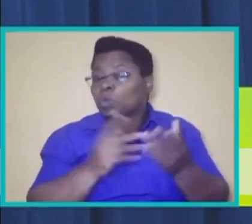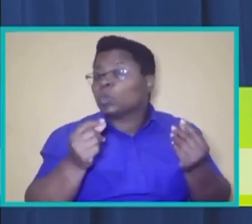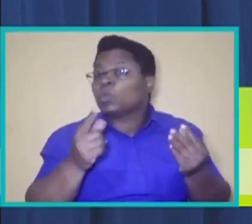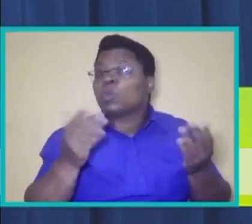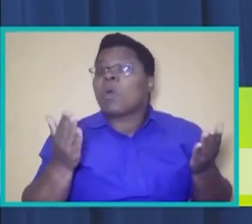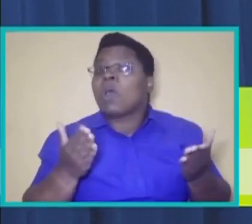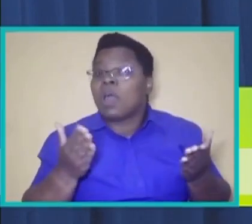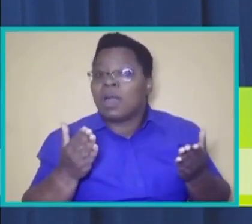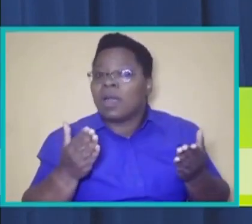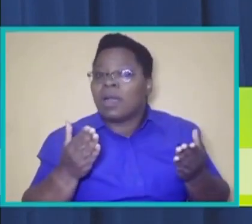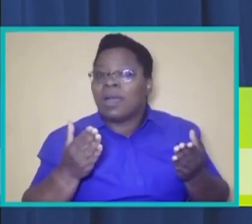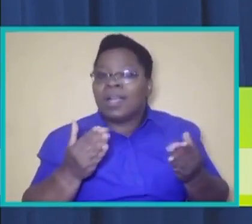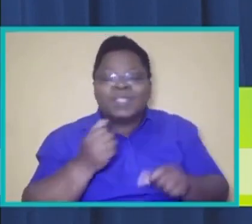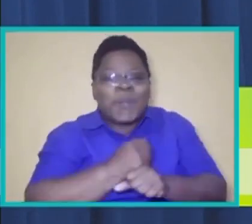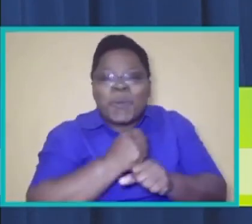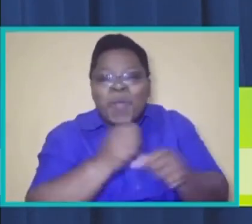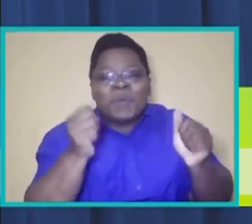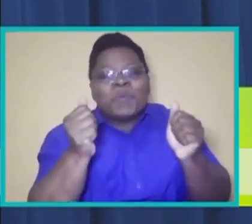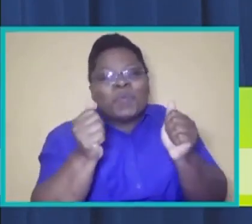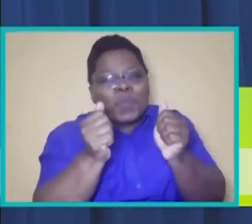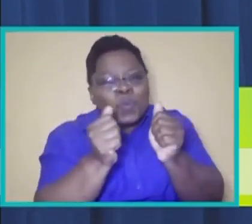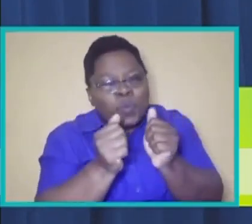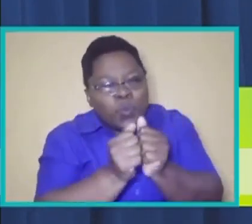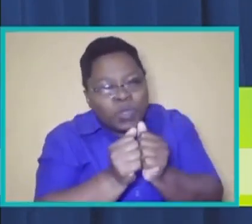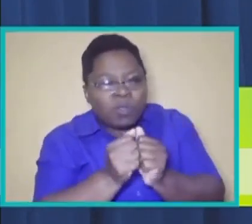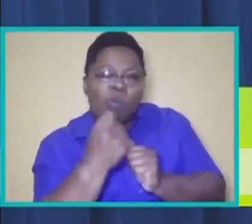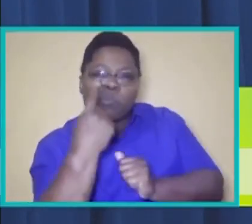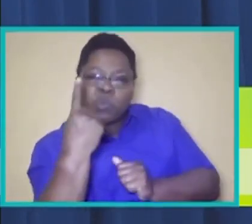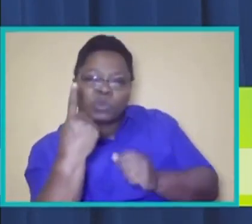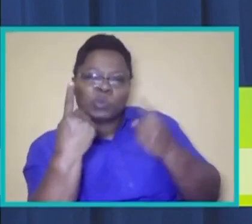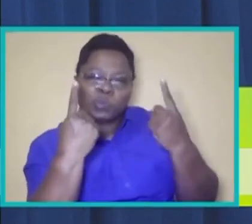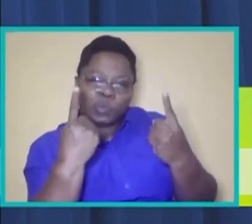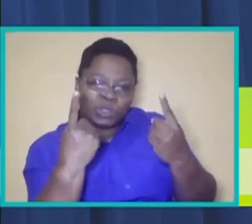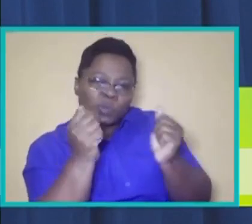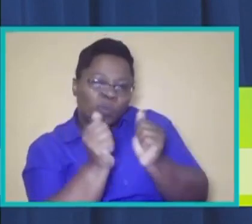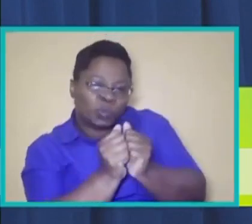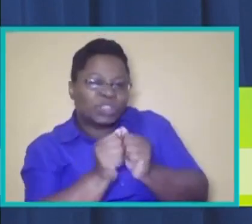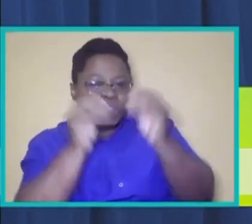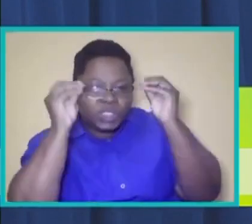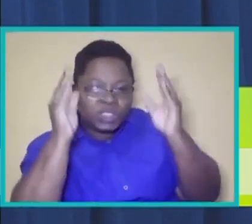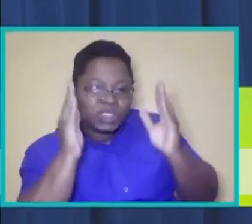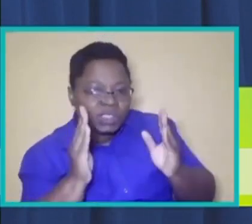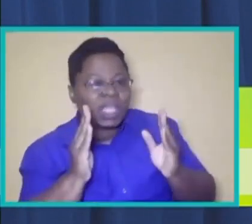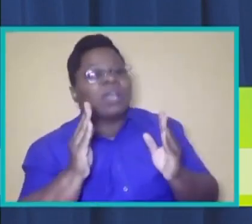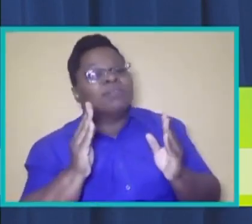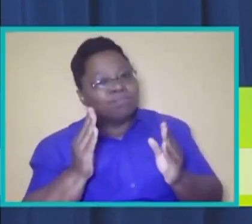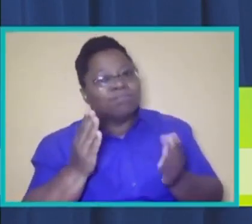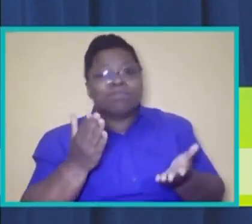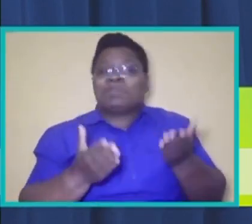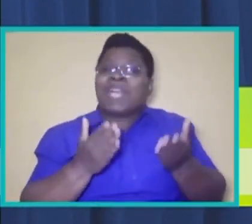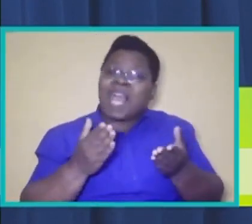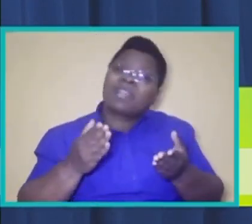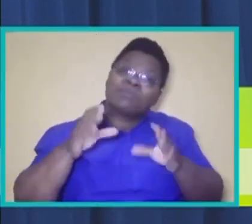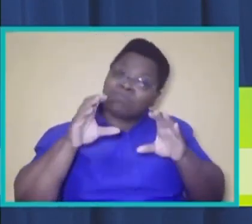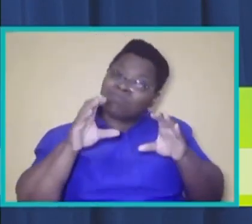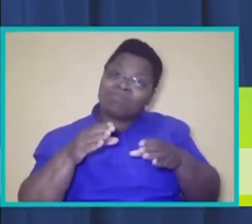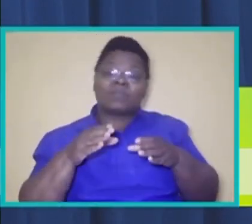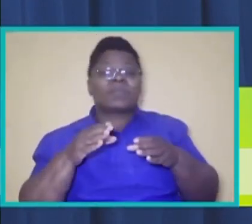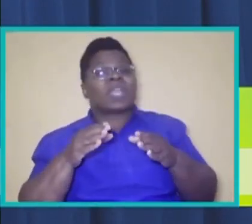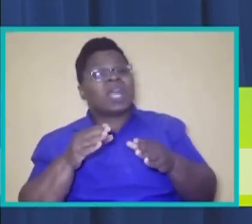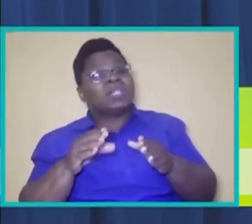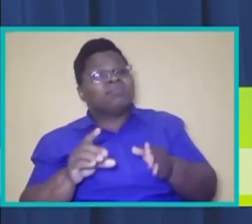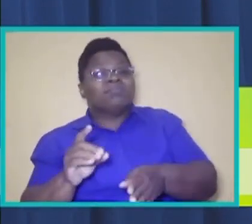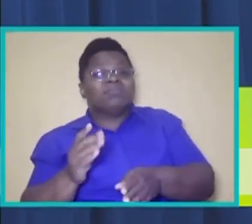identified. Whether we need to review that and make it more efficient, I think is something that we need to look at. But those are some things that can be